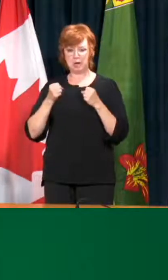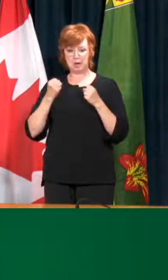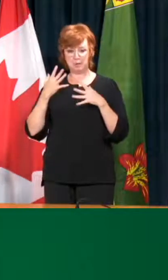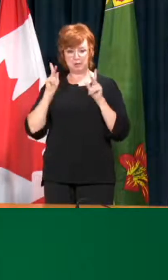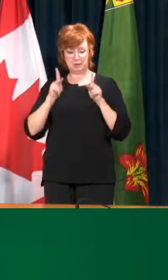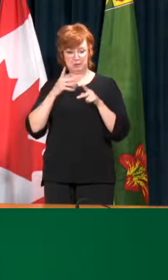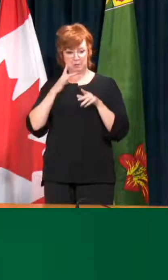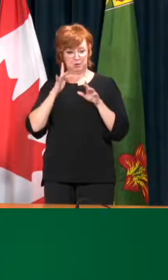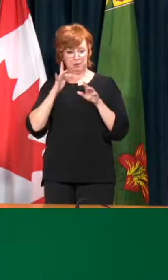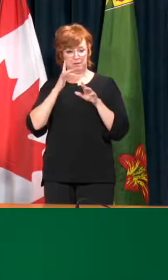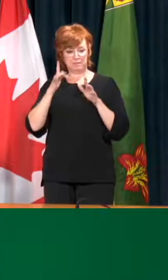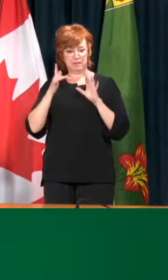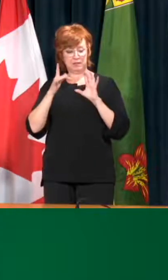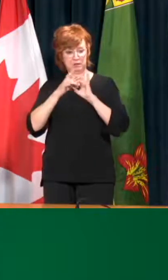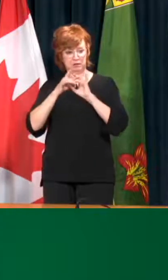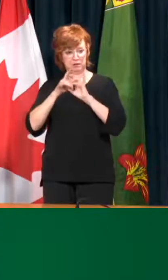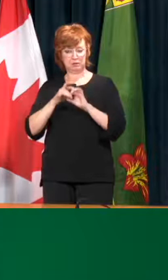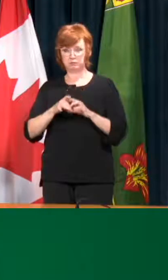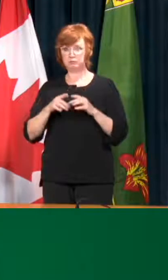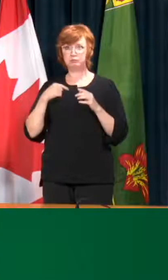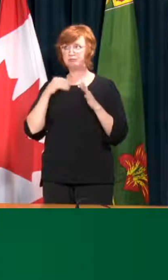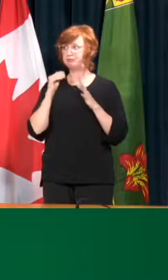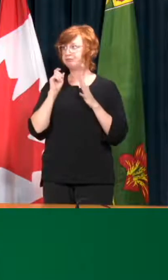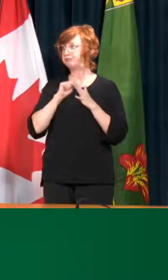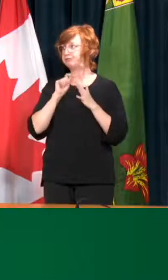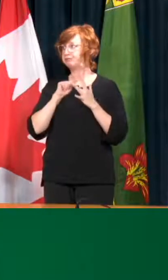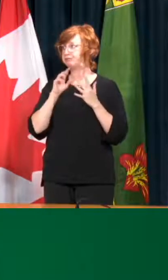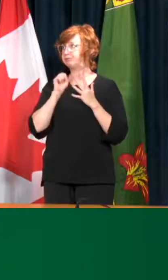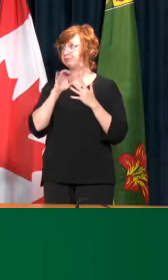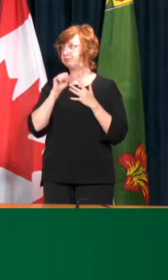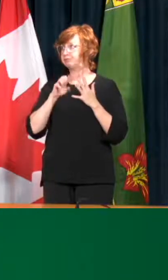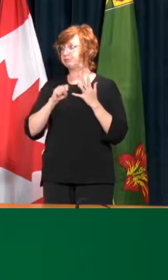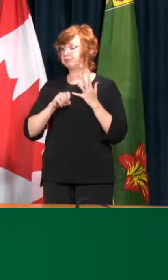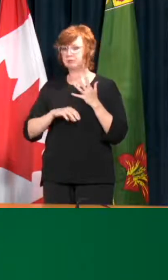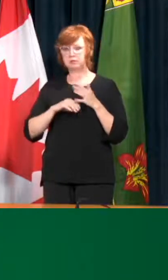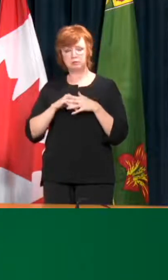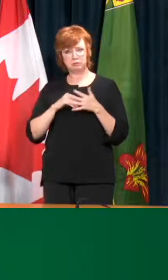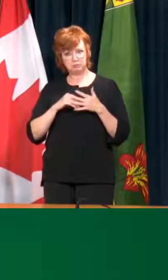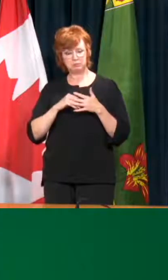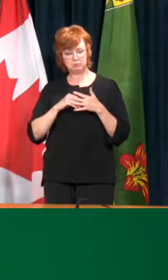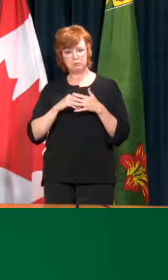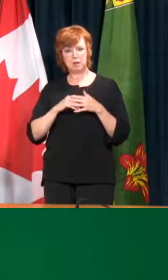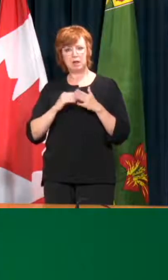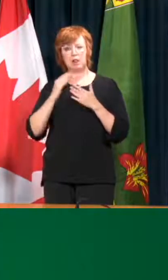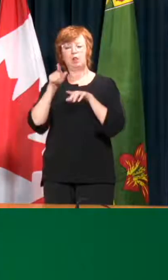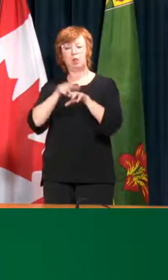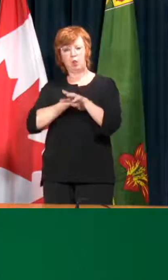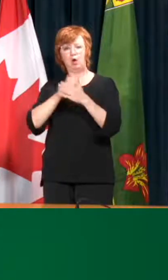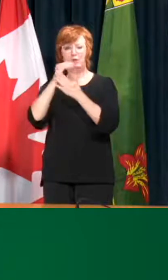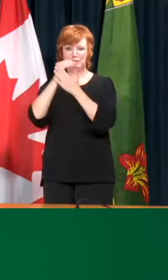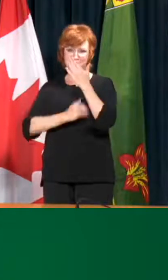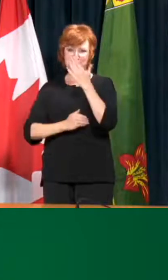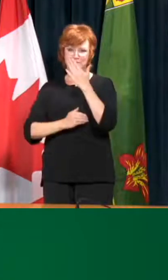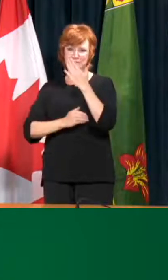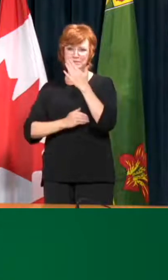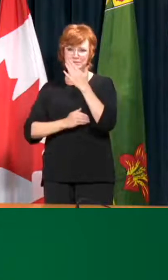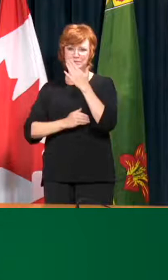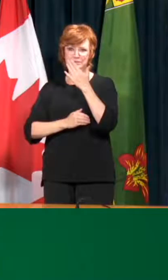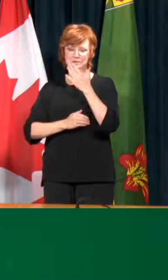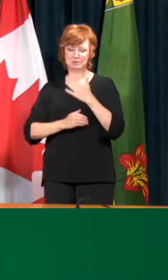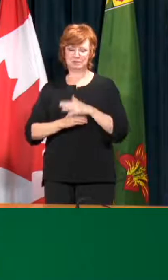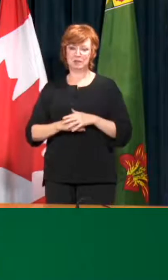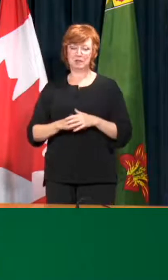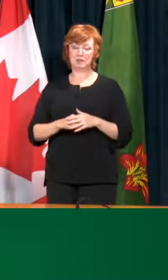content investigation, and that's just a kind of a reminder for all of us that even as we are out and about, the way we conduct